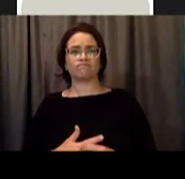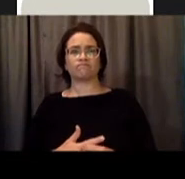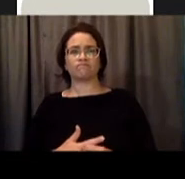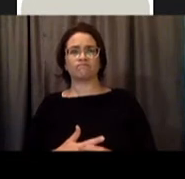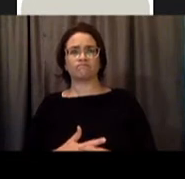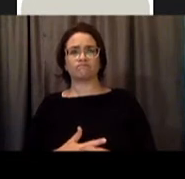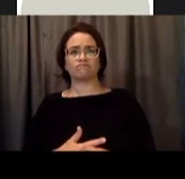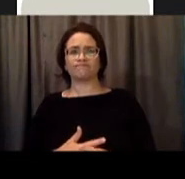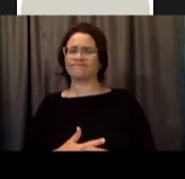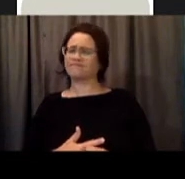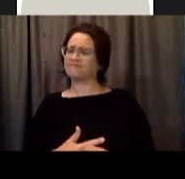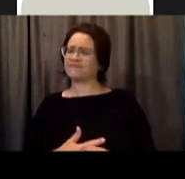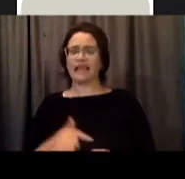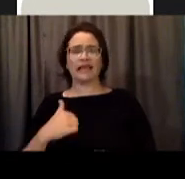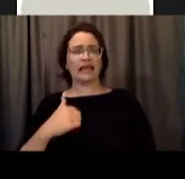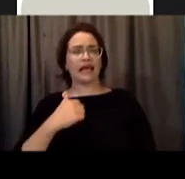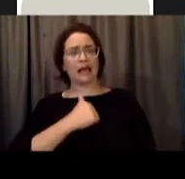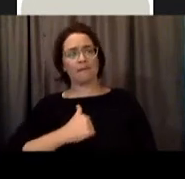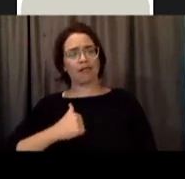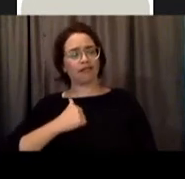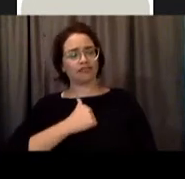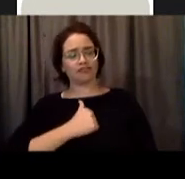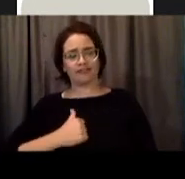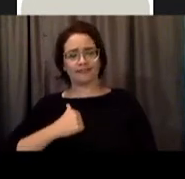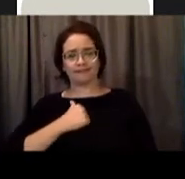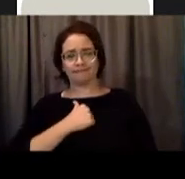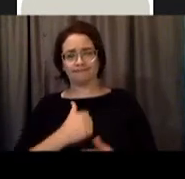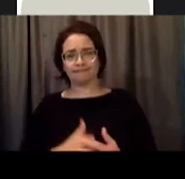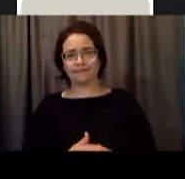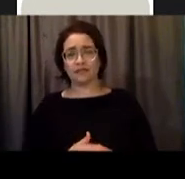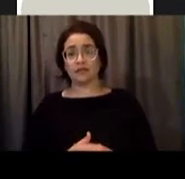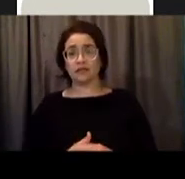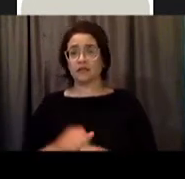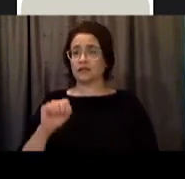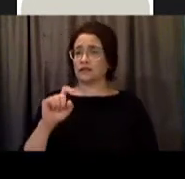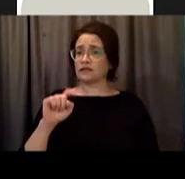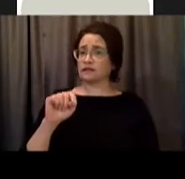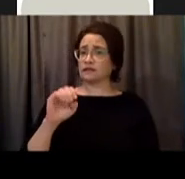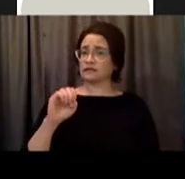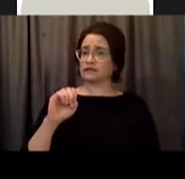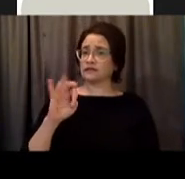I apologize. I'm gonna just... Yudija, I saw the partial.